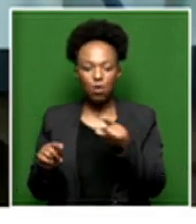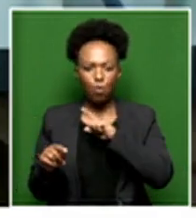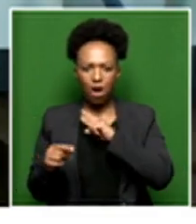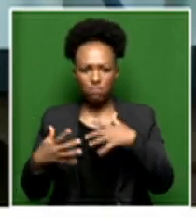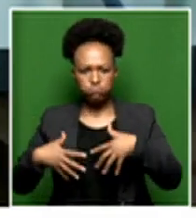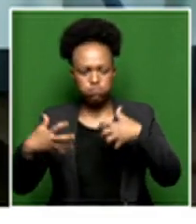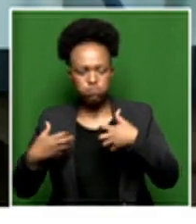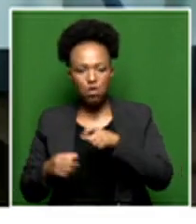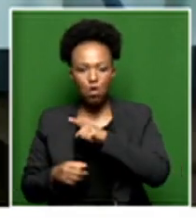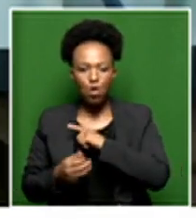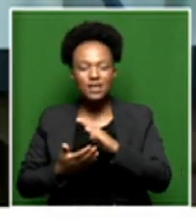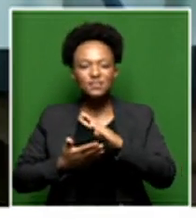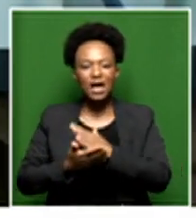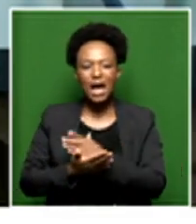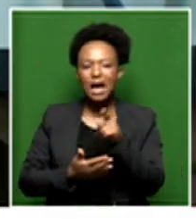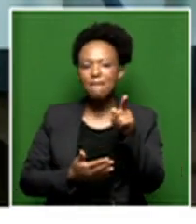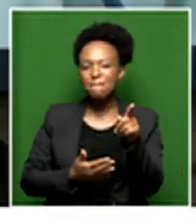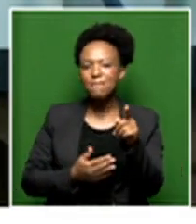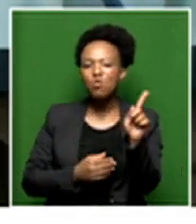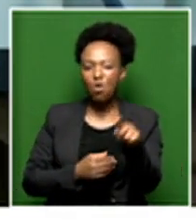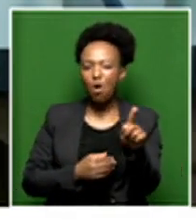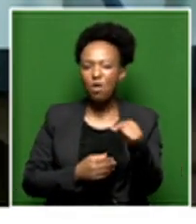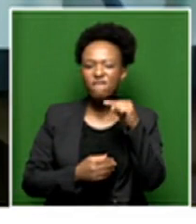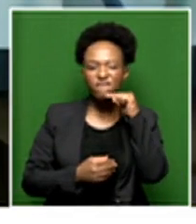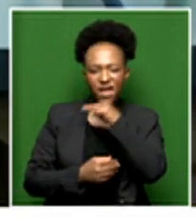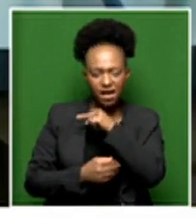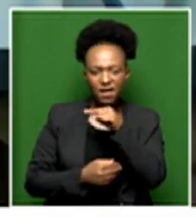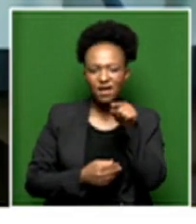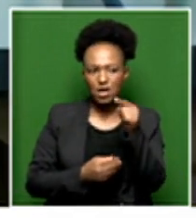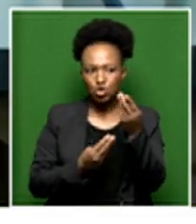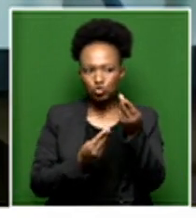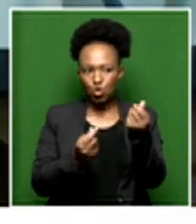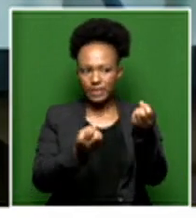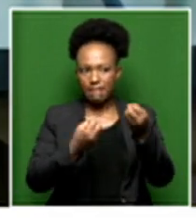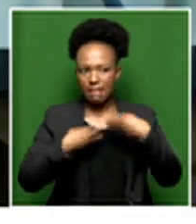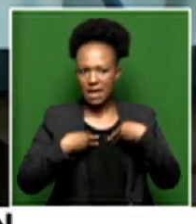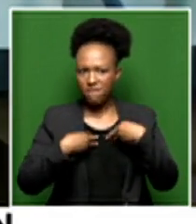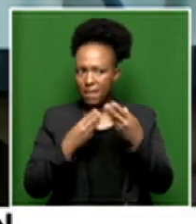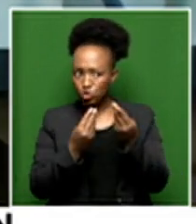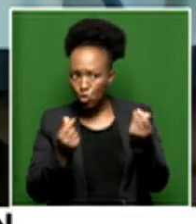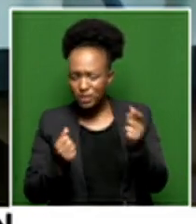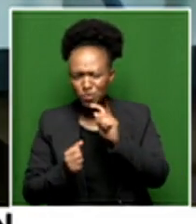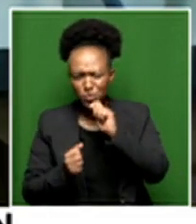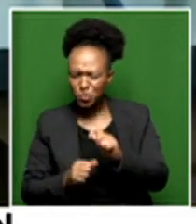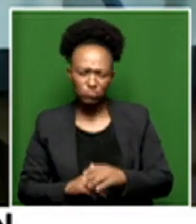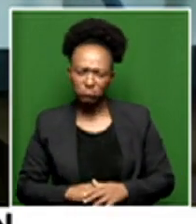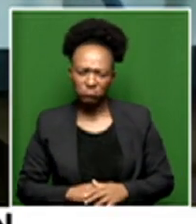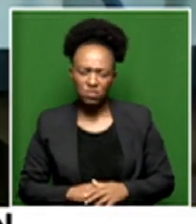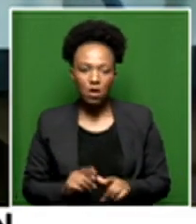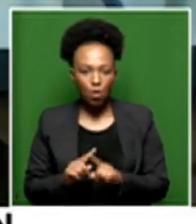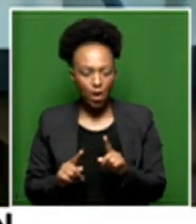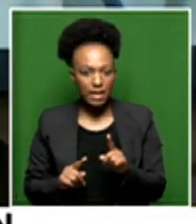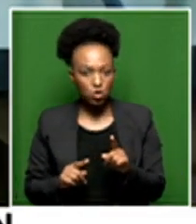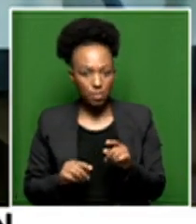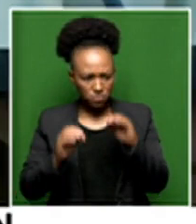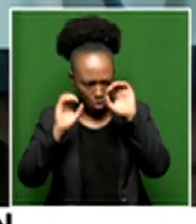are con artists that will give you solutions to issues that are not necessarily solutions. So one has to enter that space